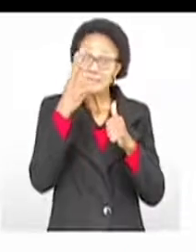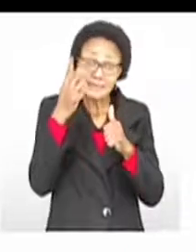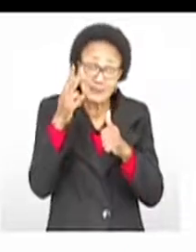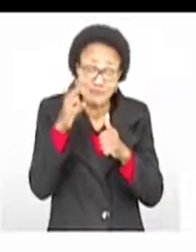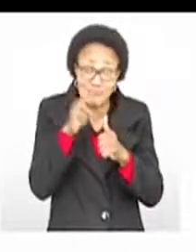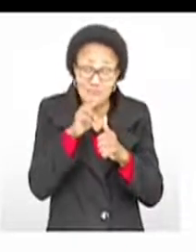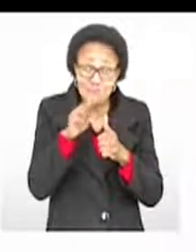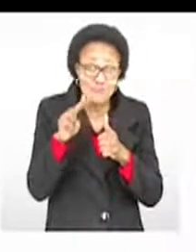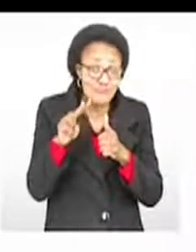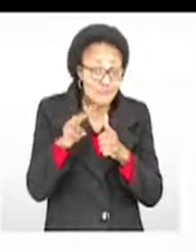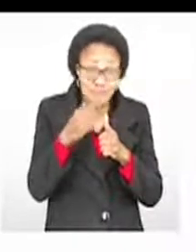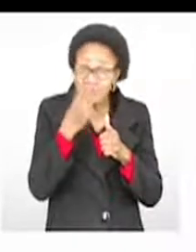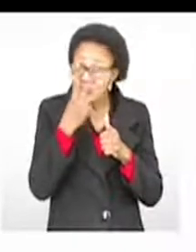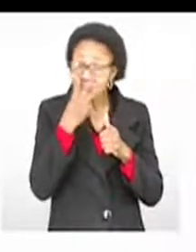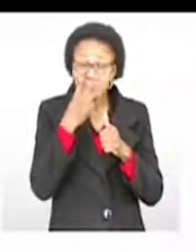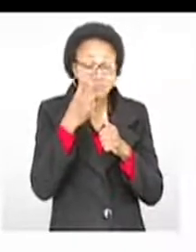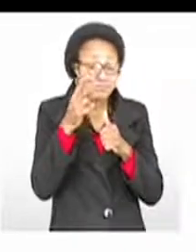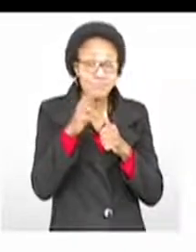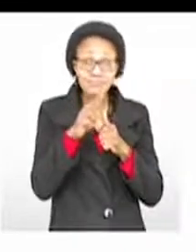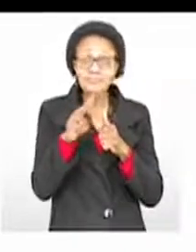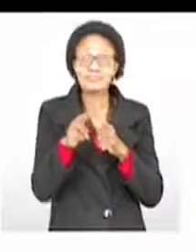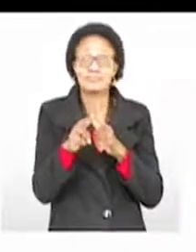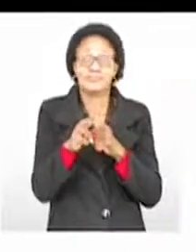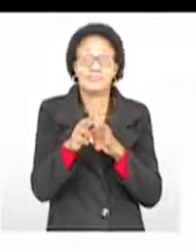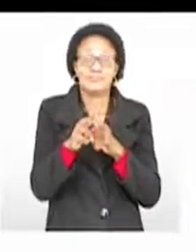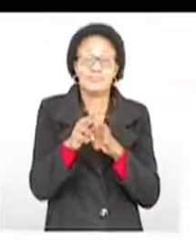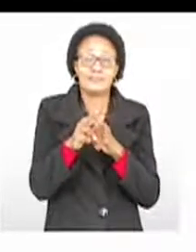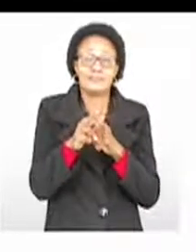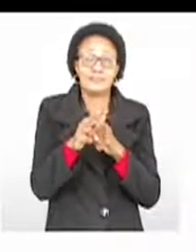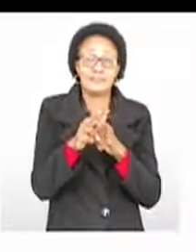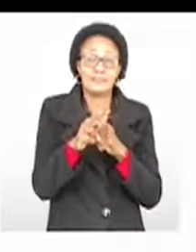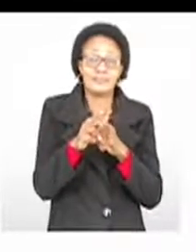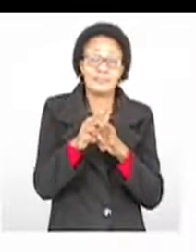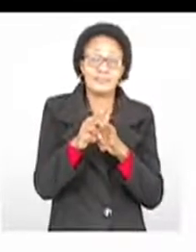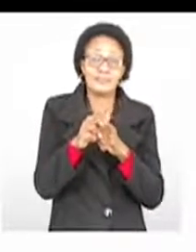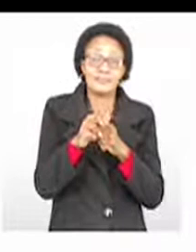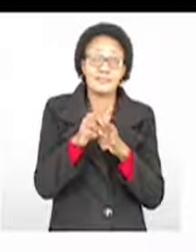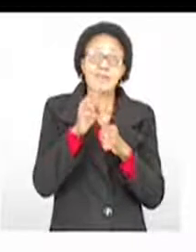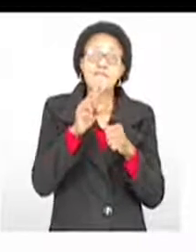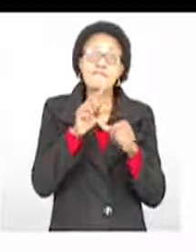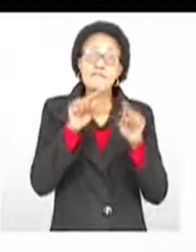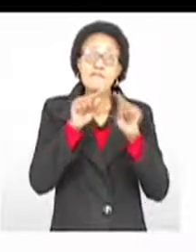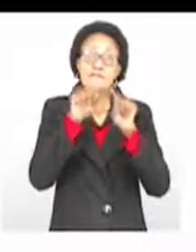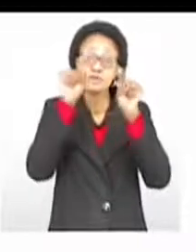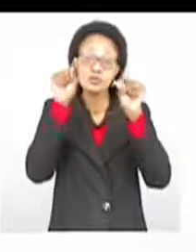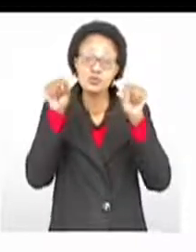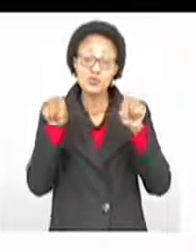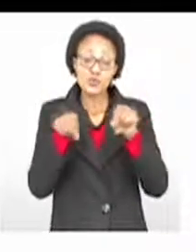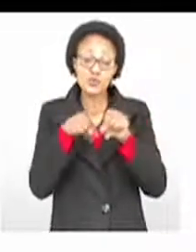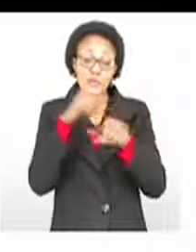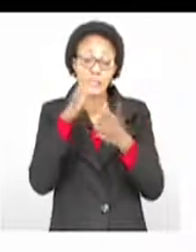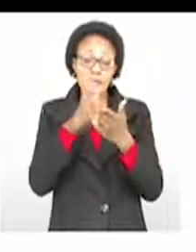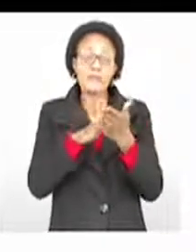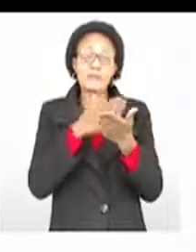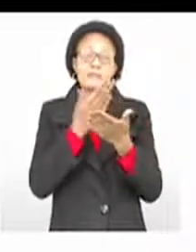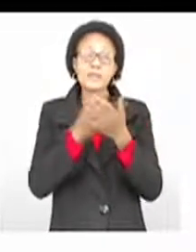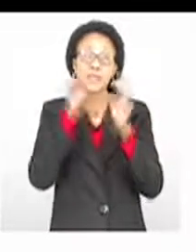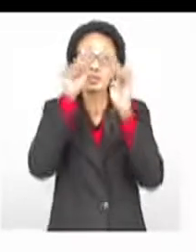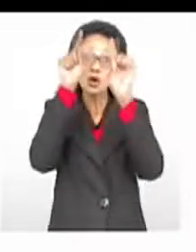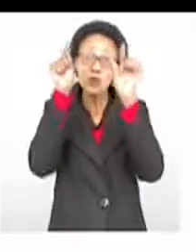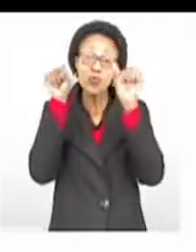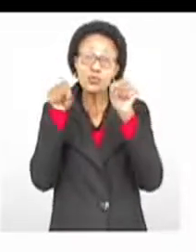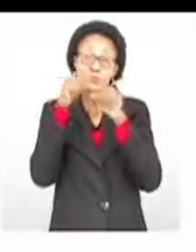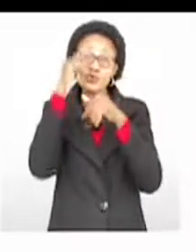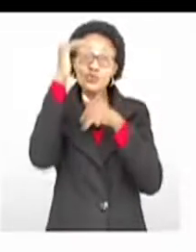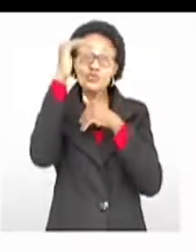of sight. You are going to first take a look at the top picture. You can see that we have a bunny we